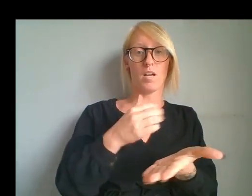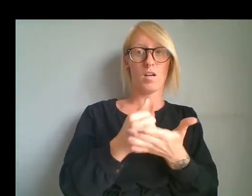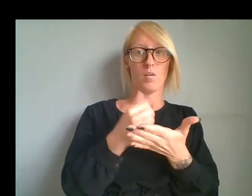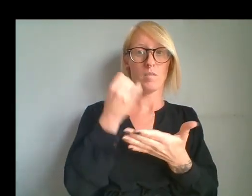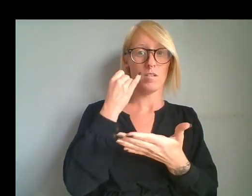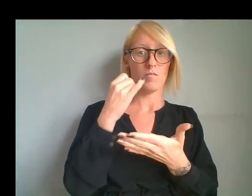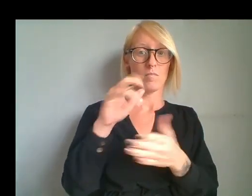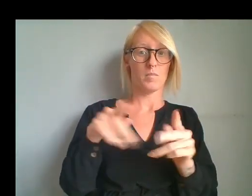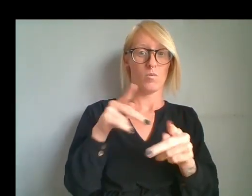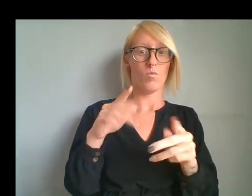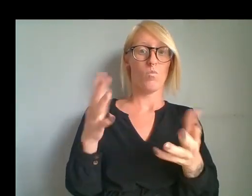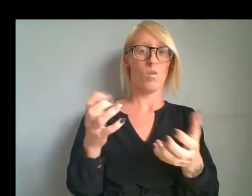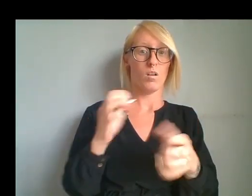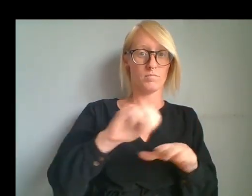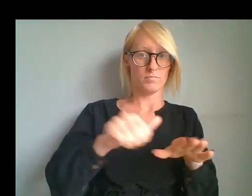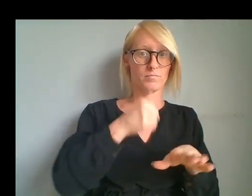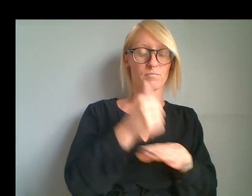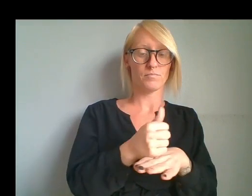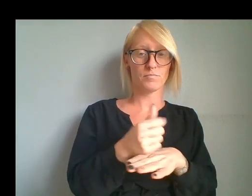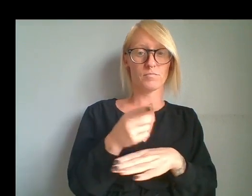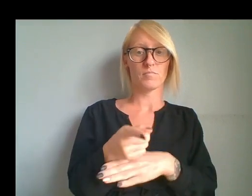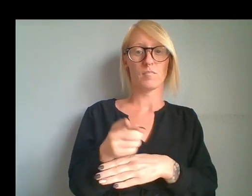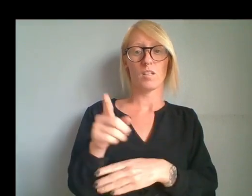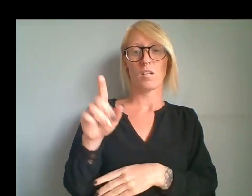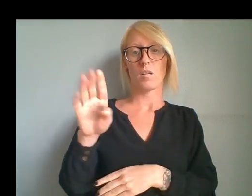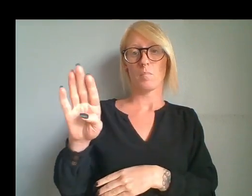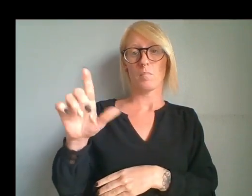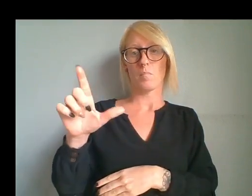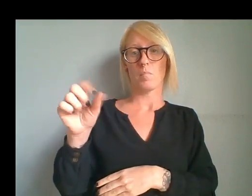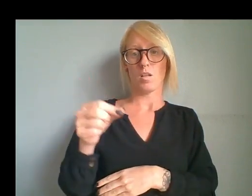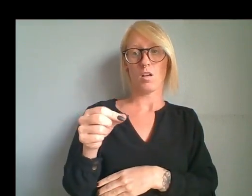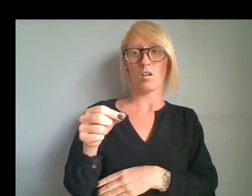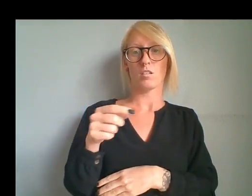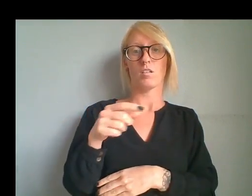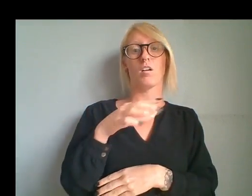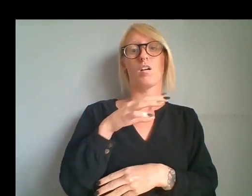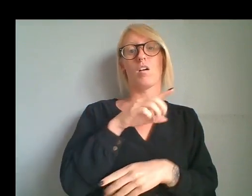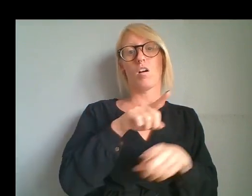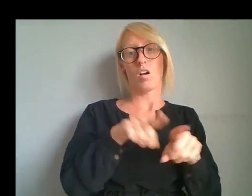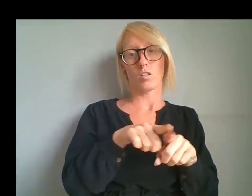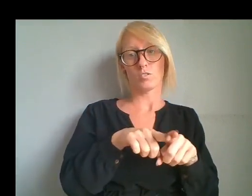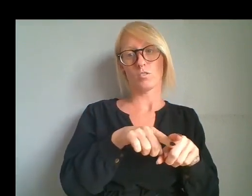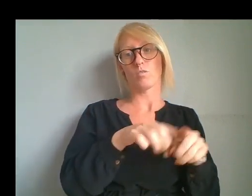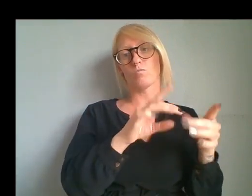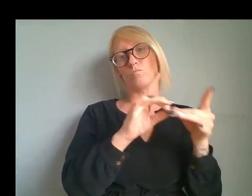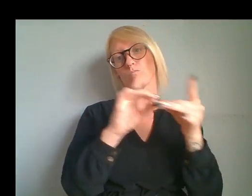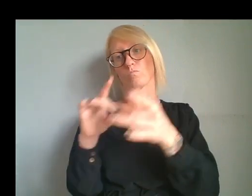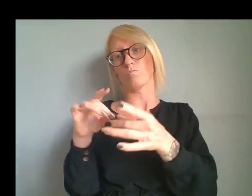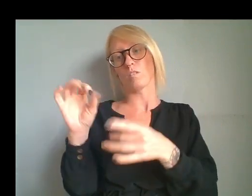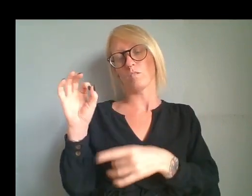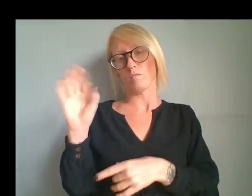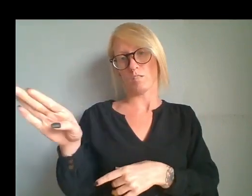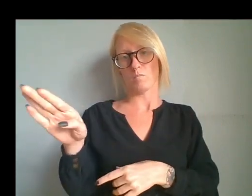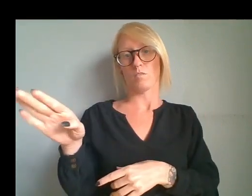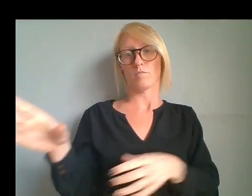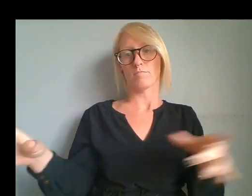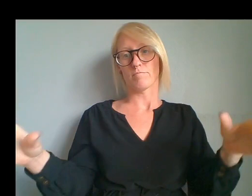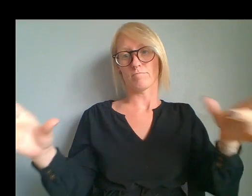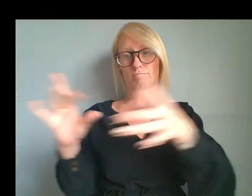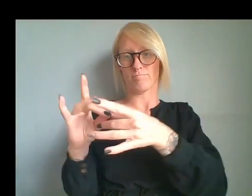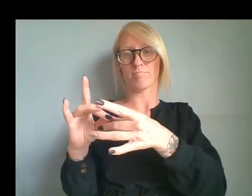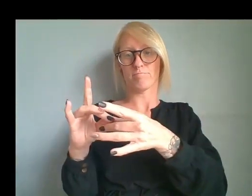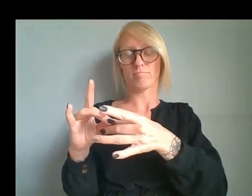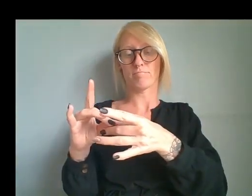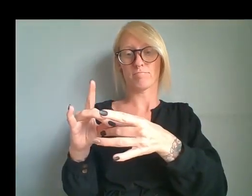is that our blog posts also feed into Facebook. So for people who are on Facebook or aren't using blogs, this is another way